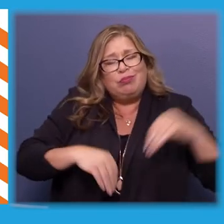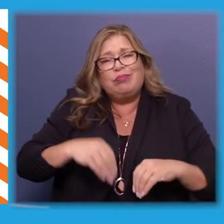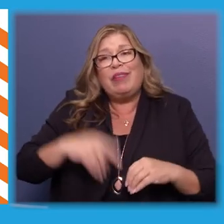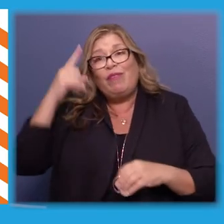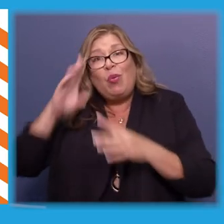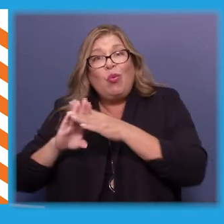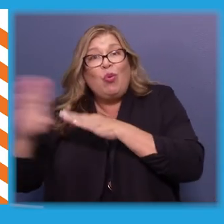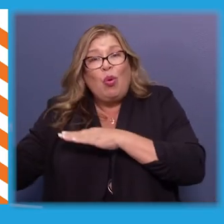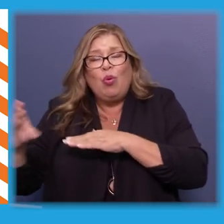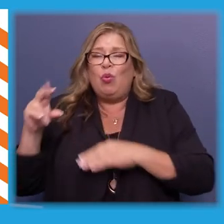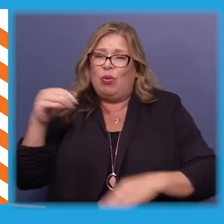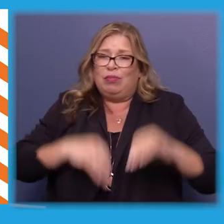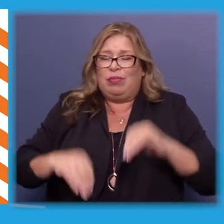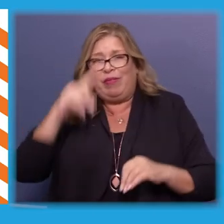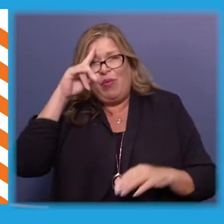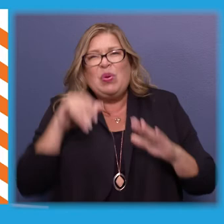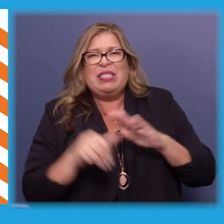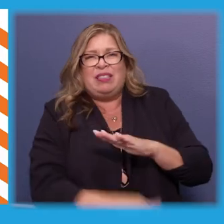emergency contact list.